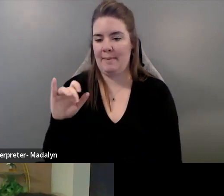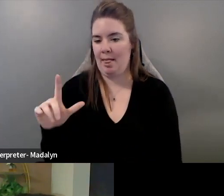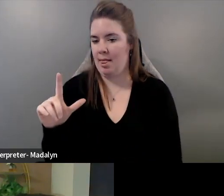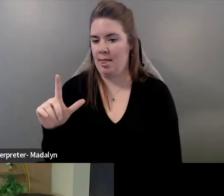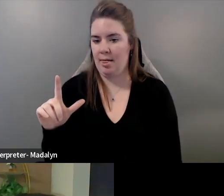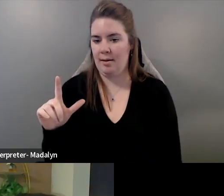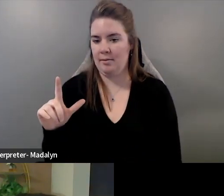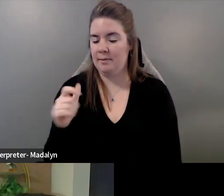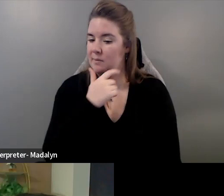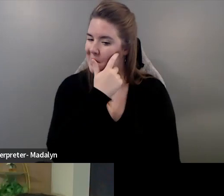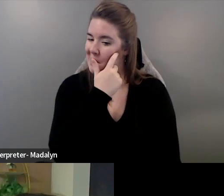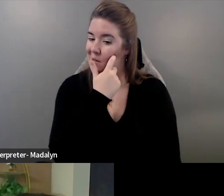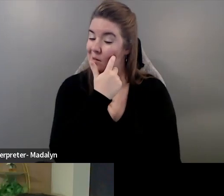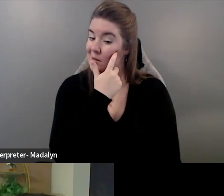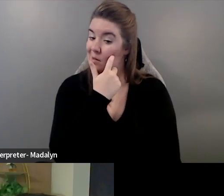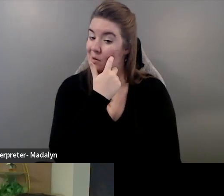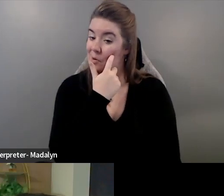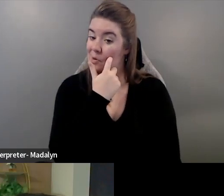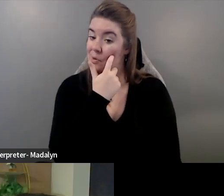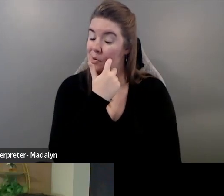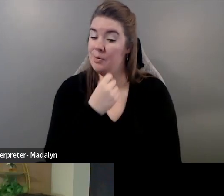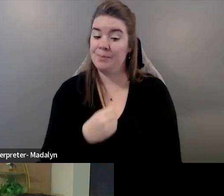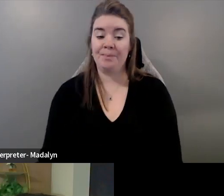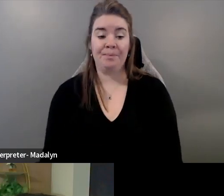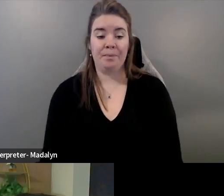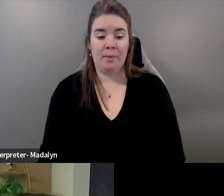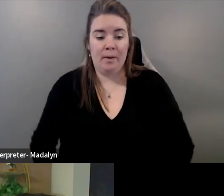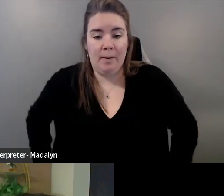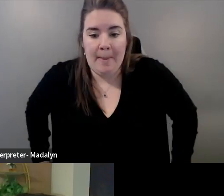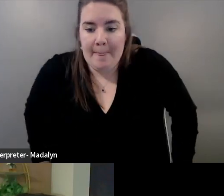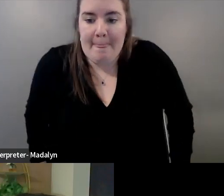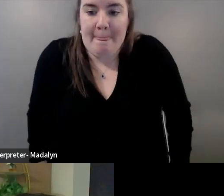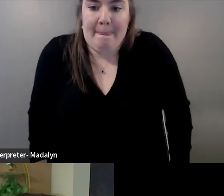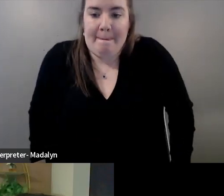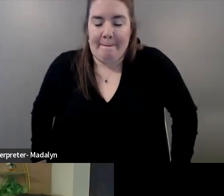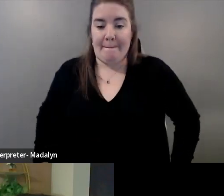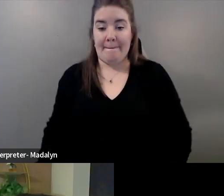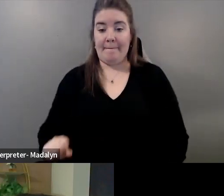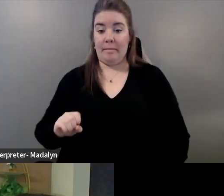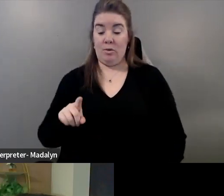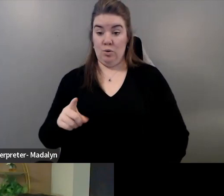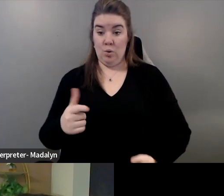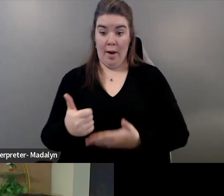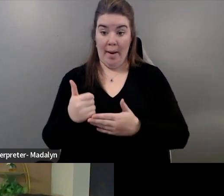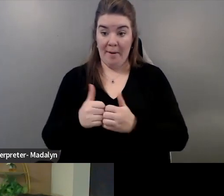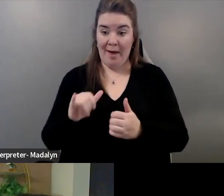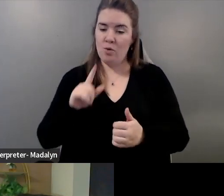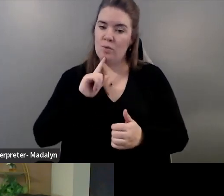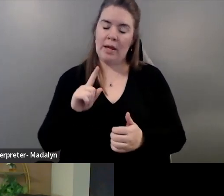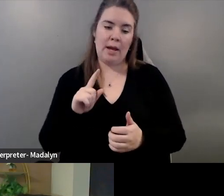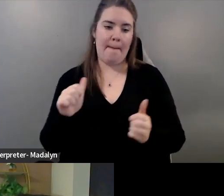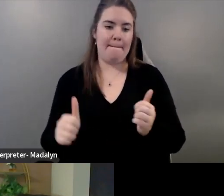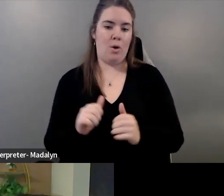So helping out on that is probably one of the most important things you can do, if nothing else, right?